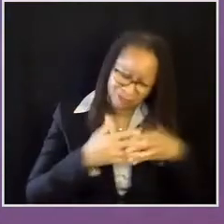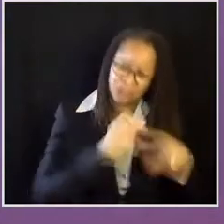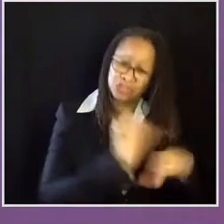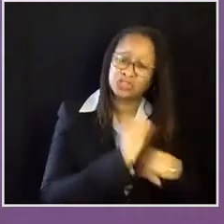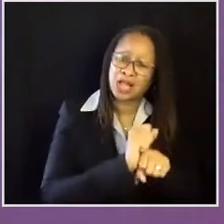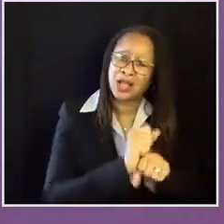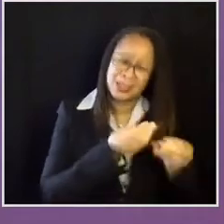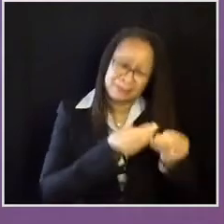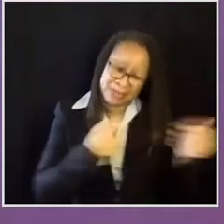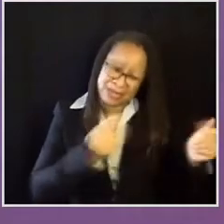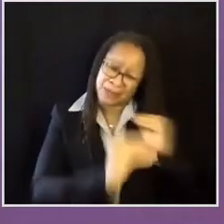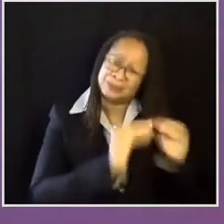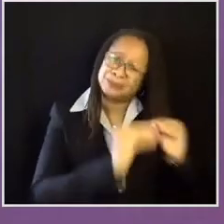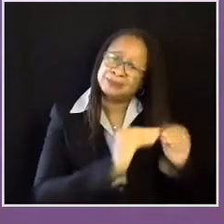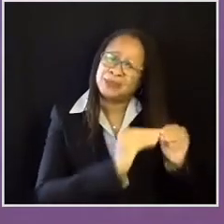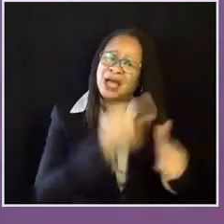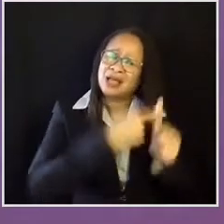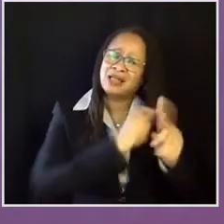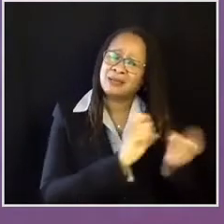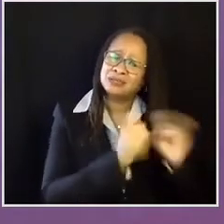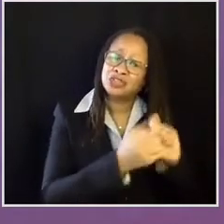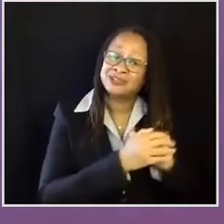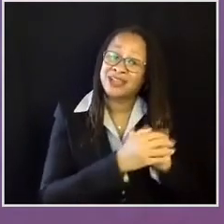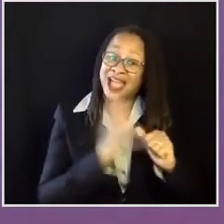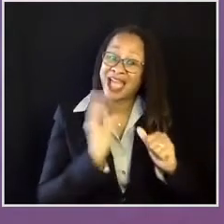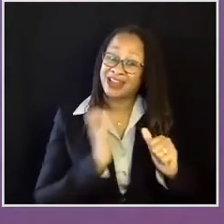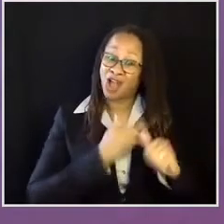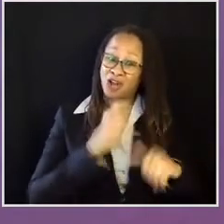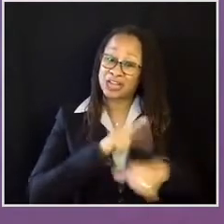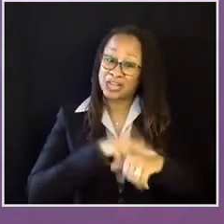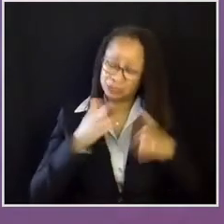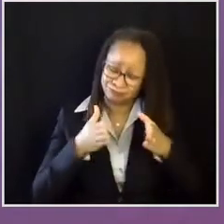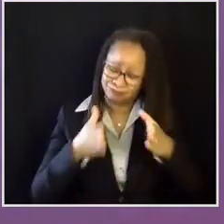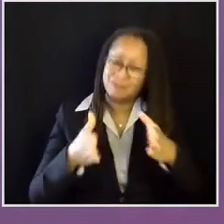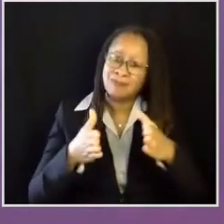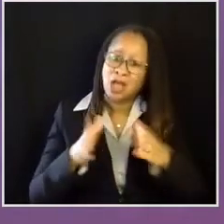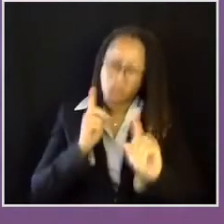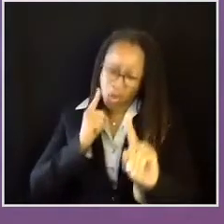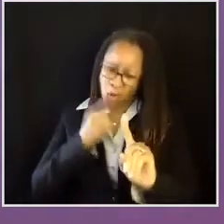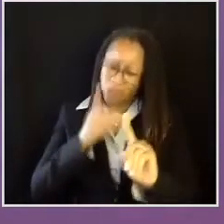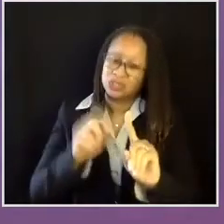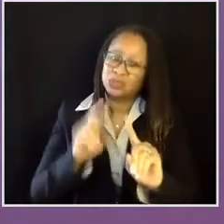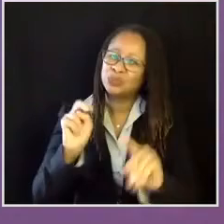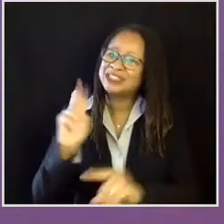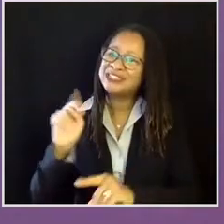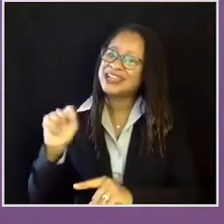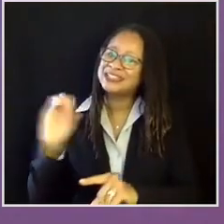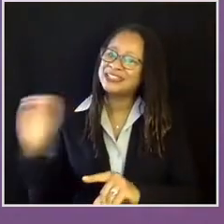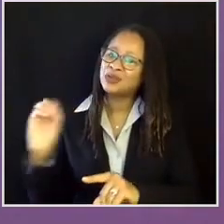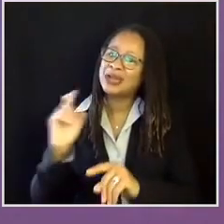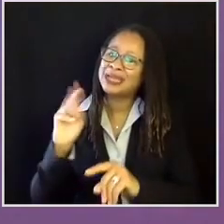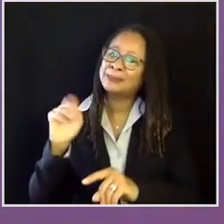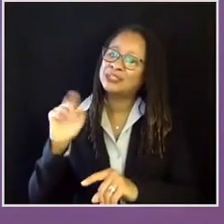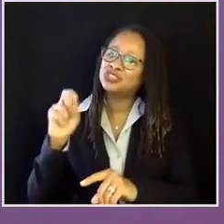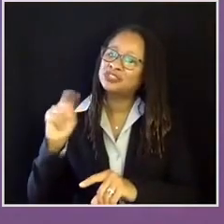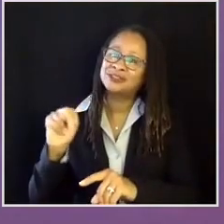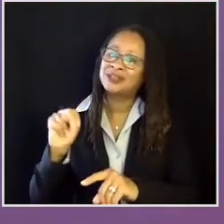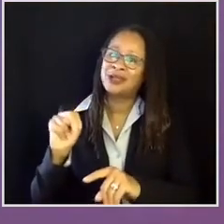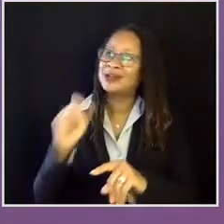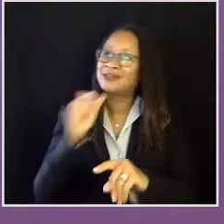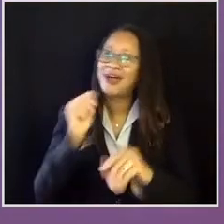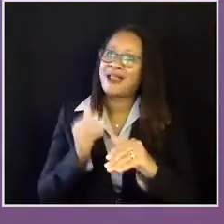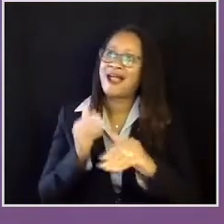climate change, and put our nation on the road to net zero emissions by no later than 2050. You